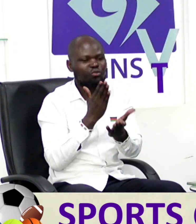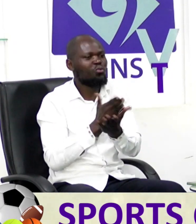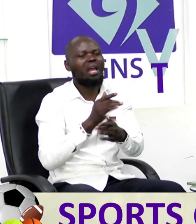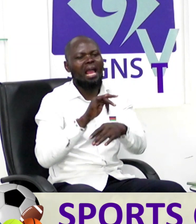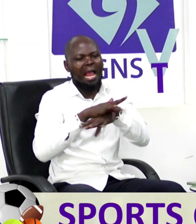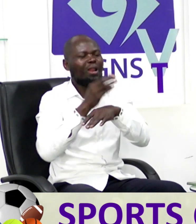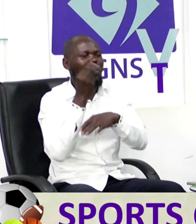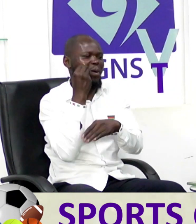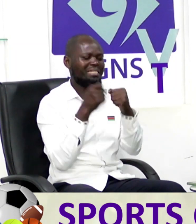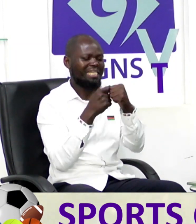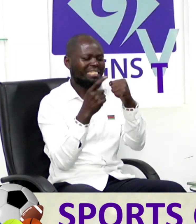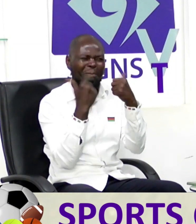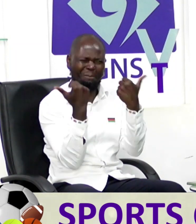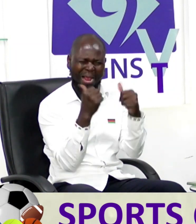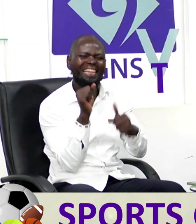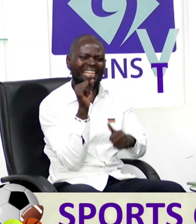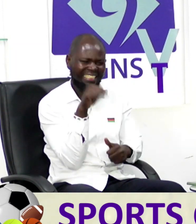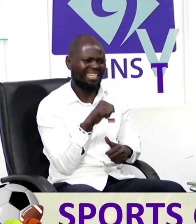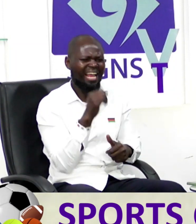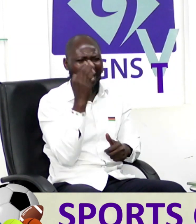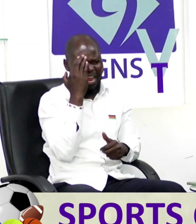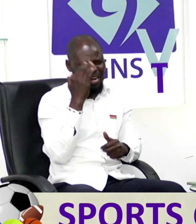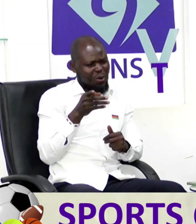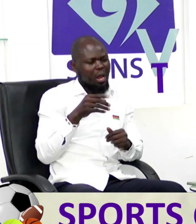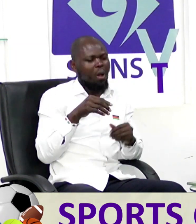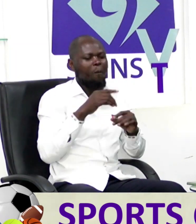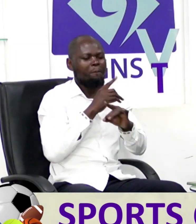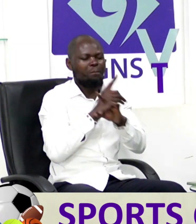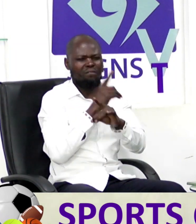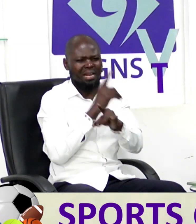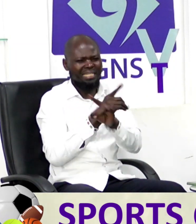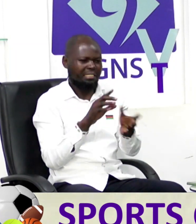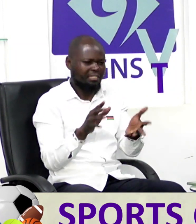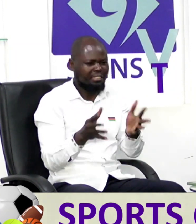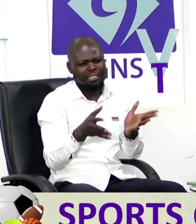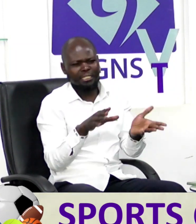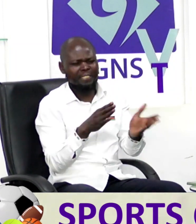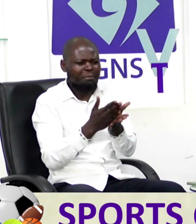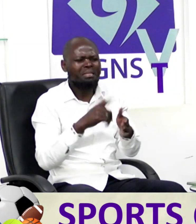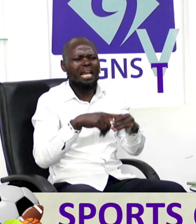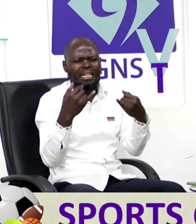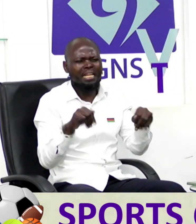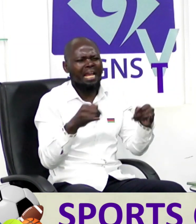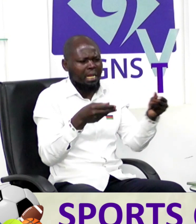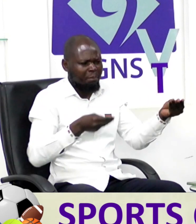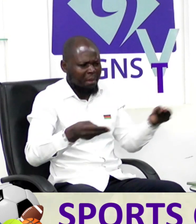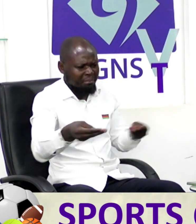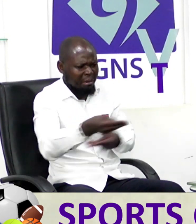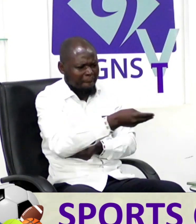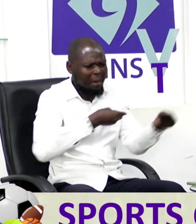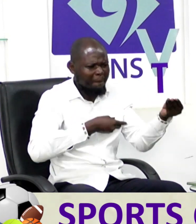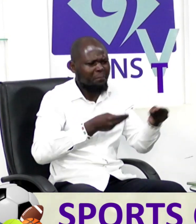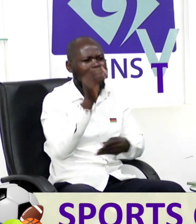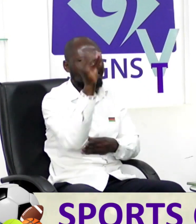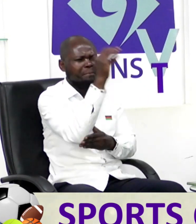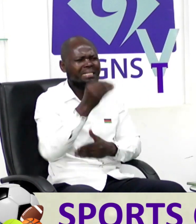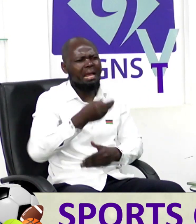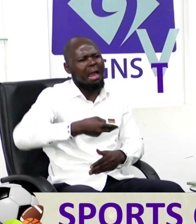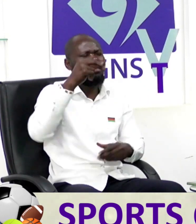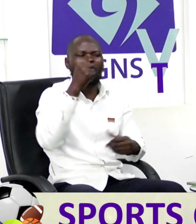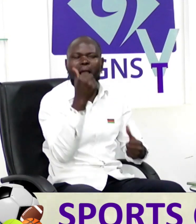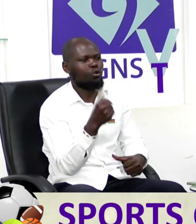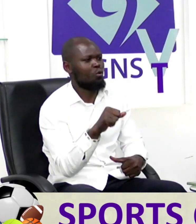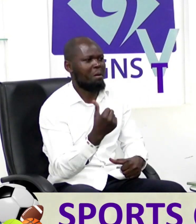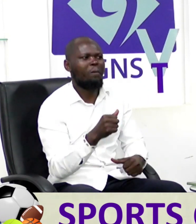East Africa. But honestly, I wish they really tasted the round of 16, but right now